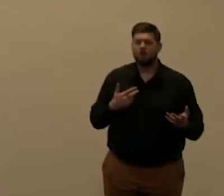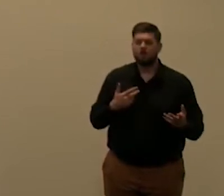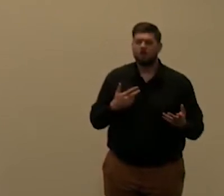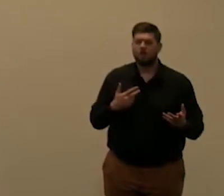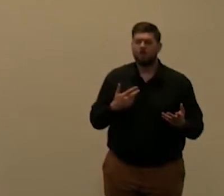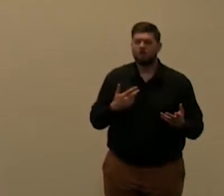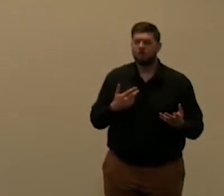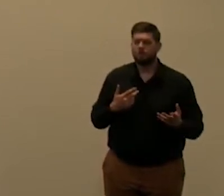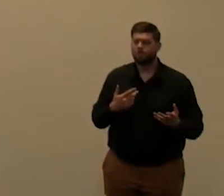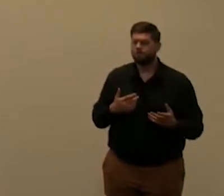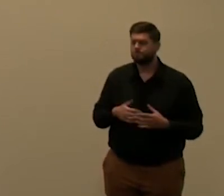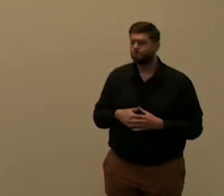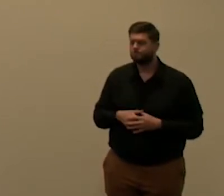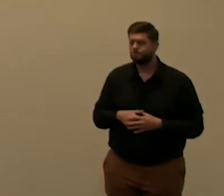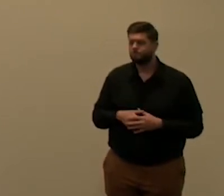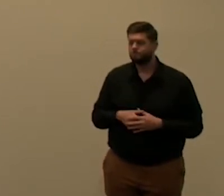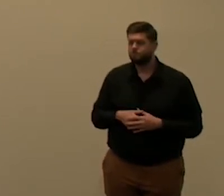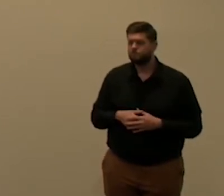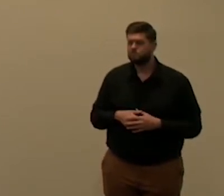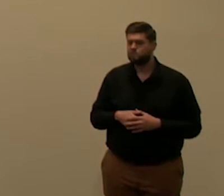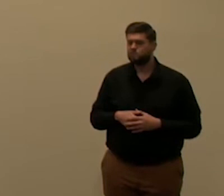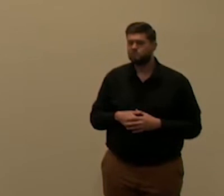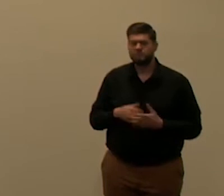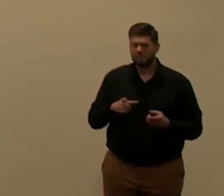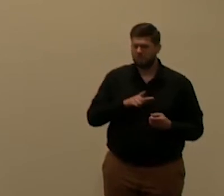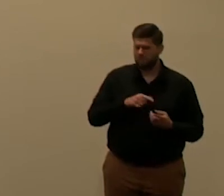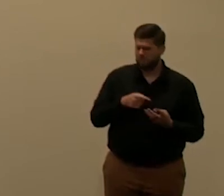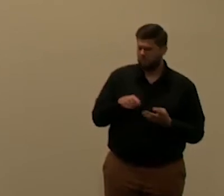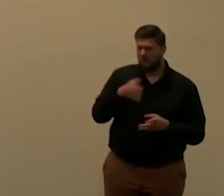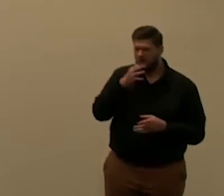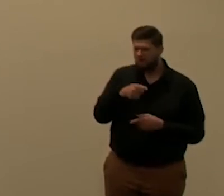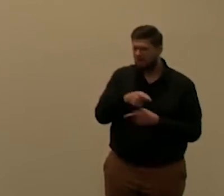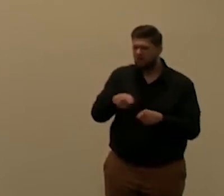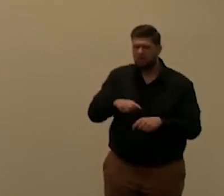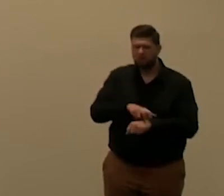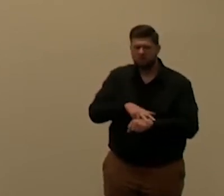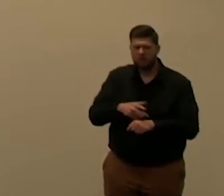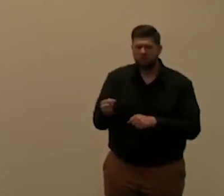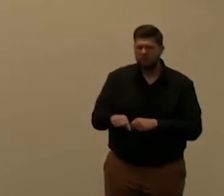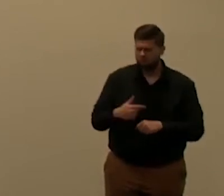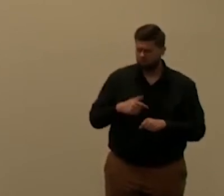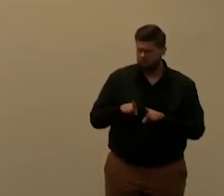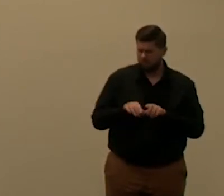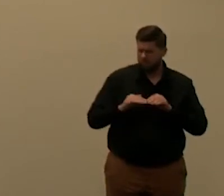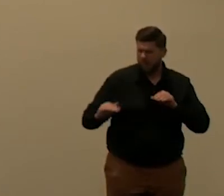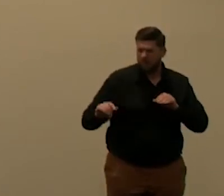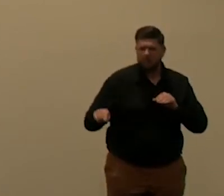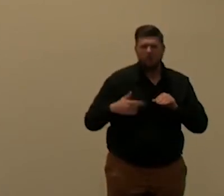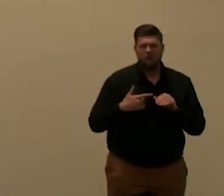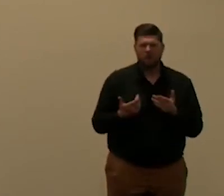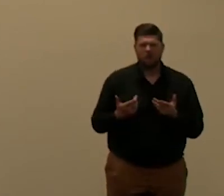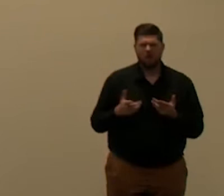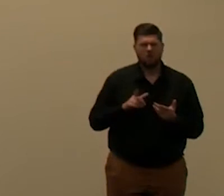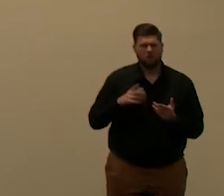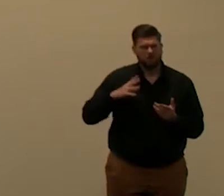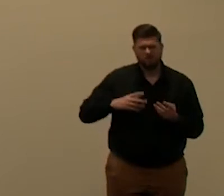for more of those people that do the same thing as me. So that's not, yeah, I'm not empowered for this. And senior level managers